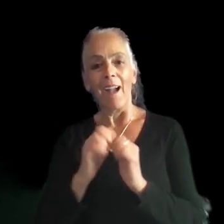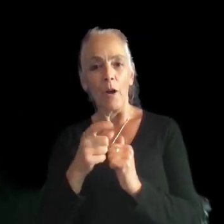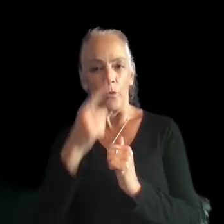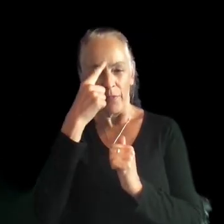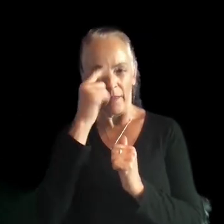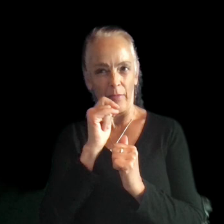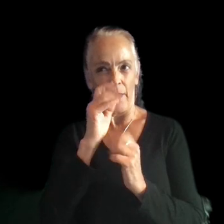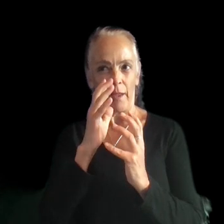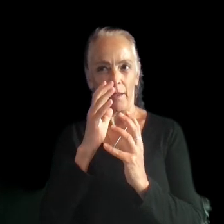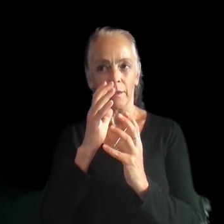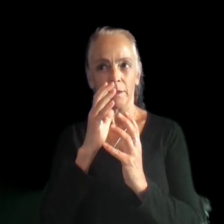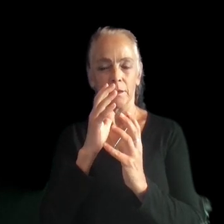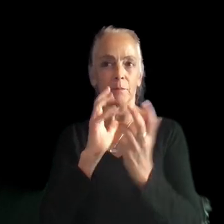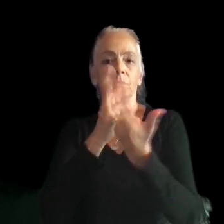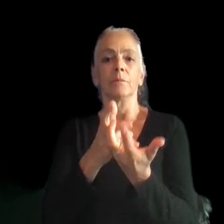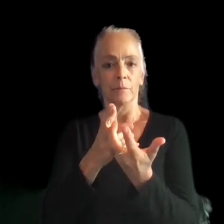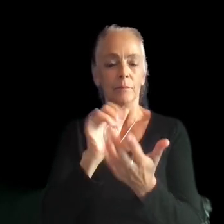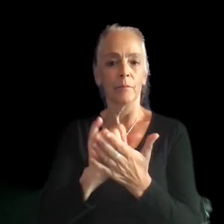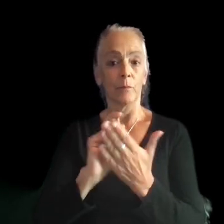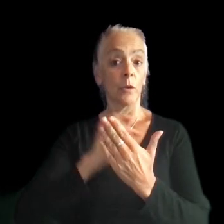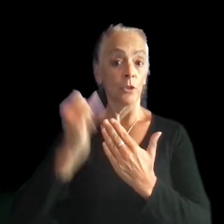attends to to the project